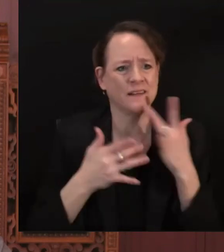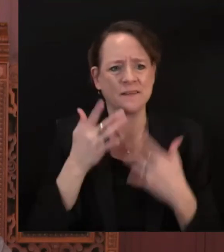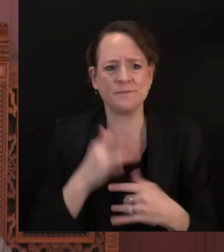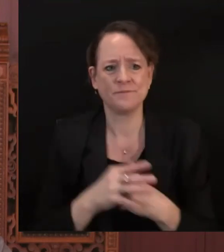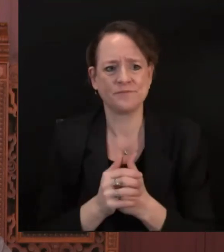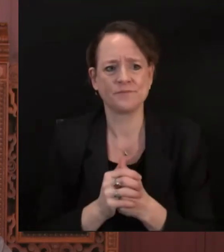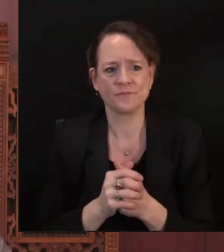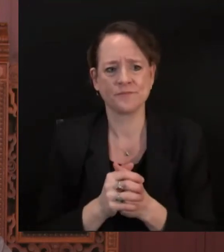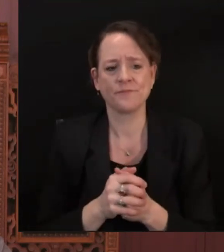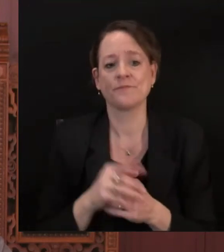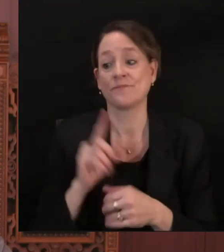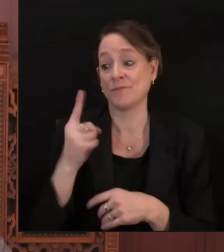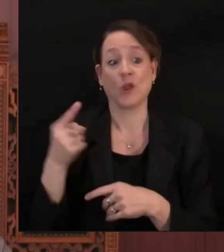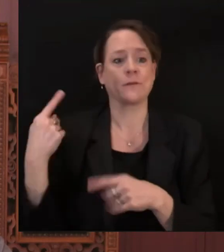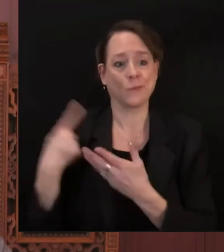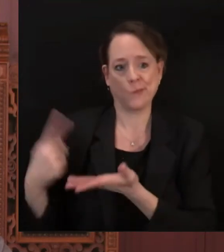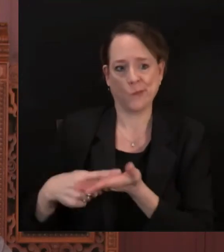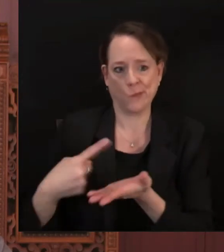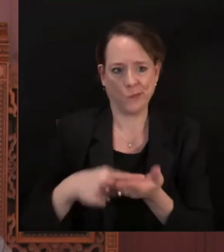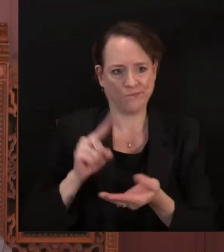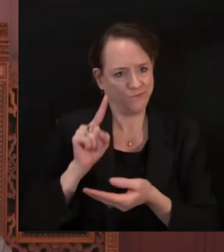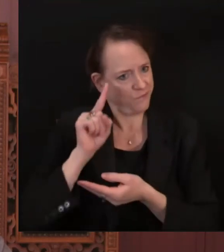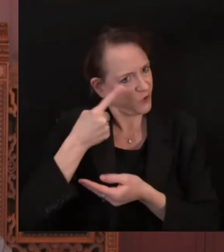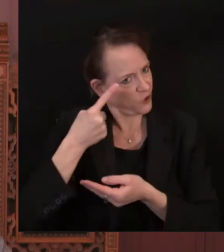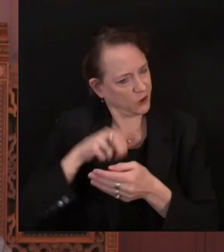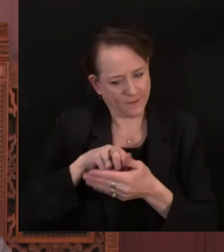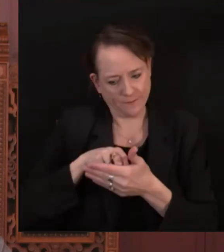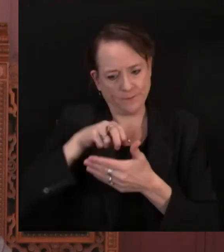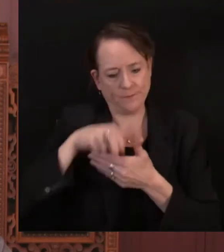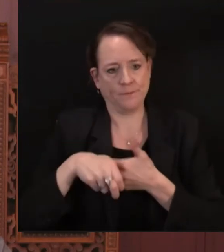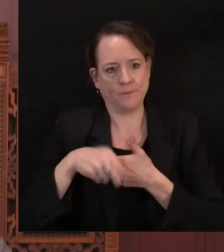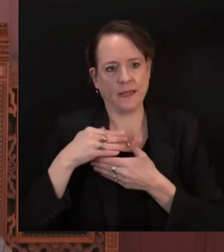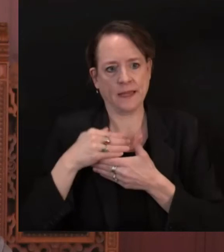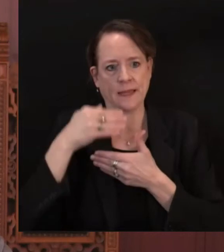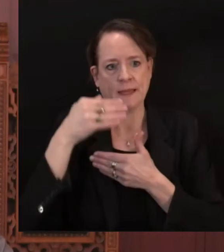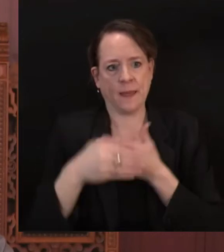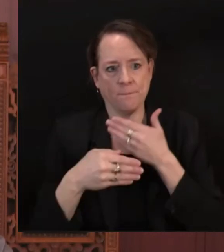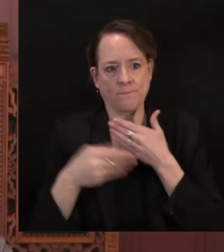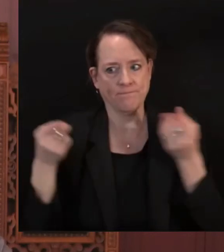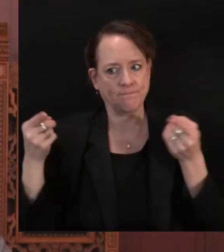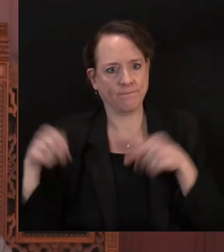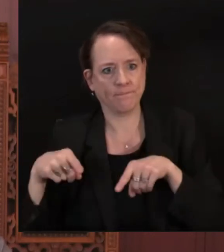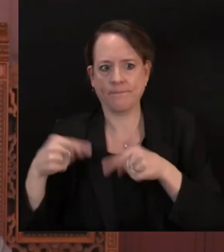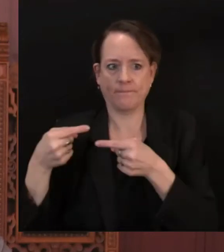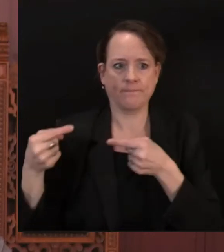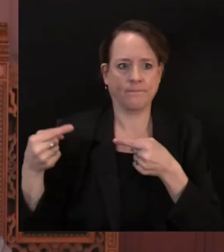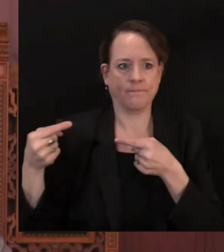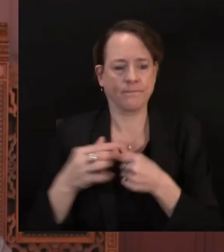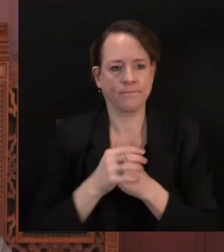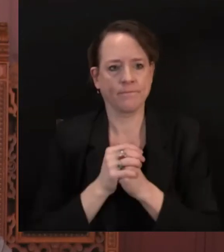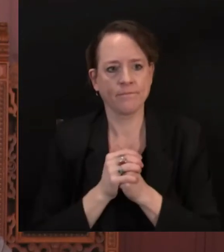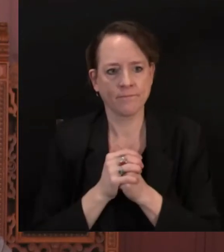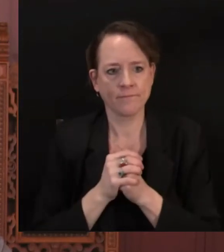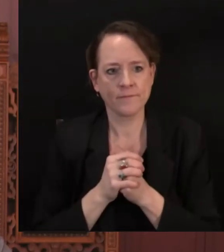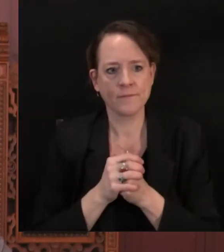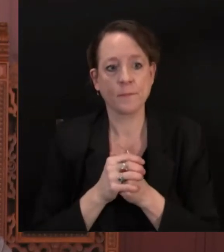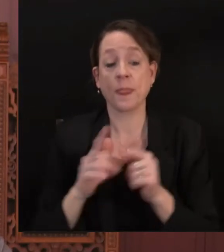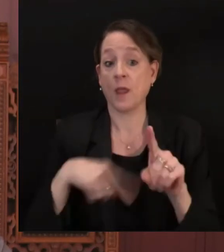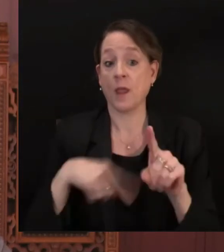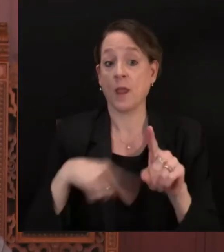accomplished at this time. Certainly the incoming president and others feel that it's important to continue this type